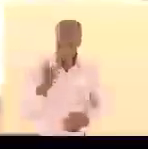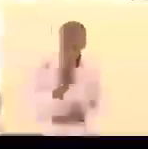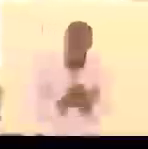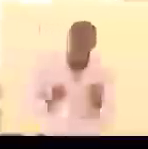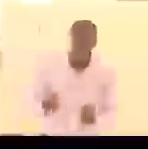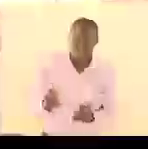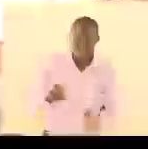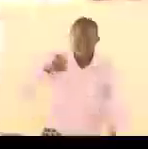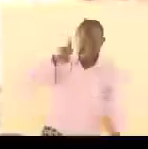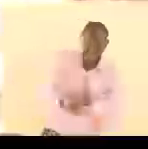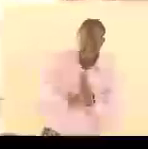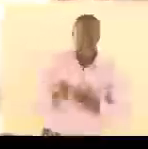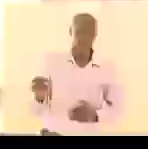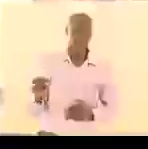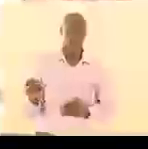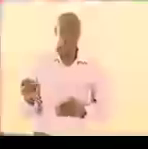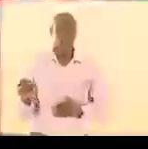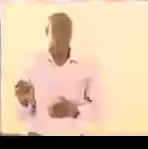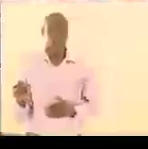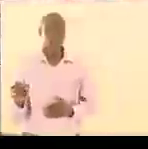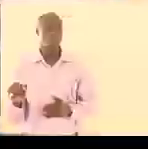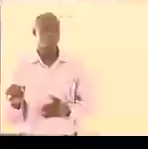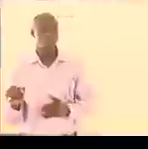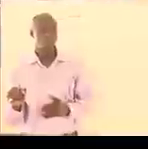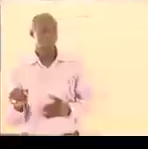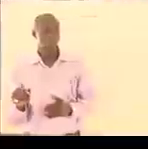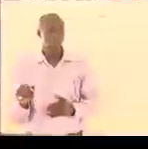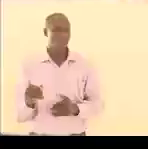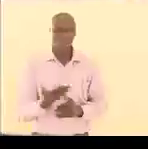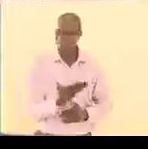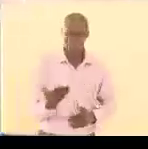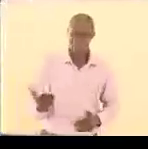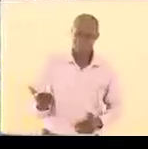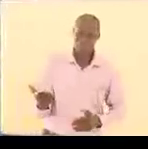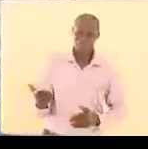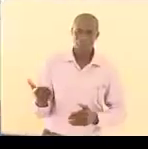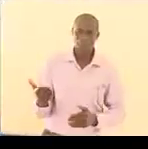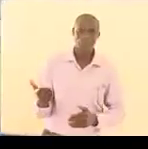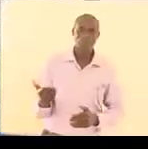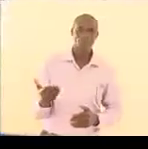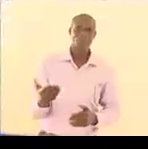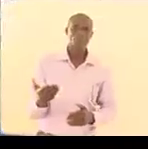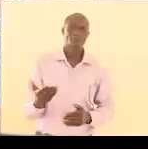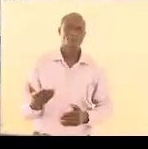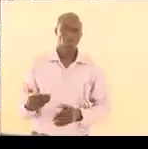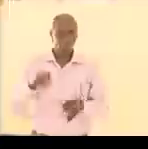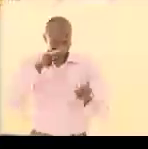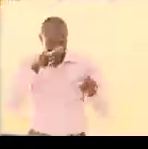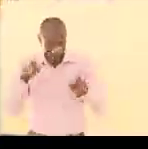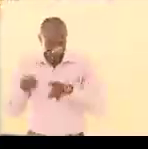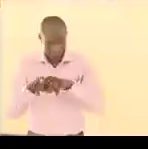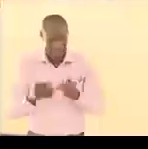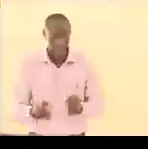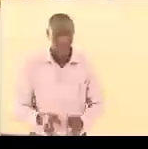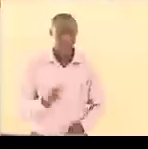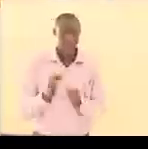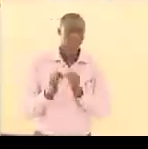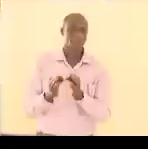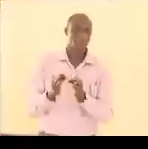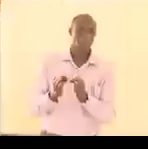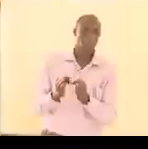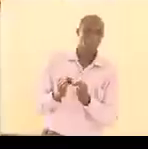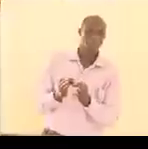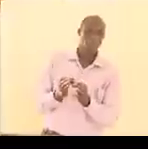When you see some people killing bugs, ordinary things like that, when you see them killing, it looks as if